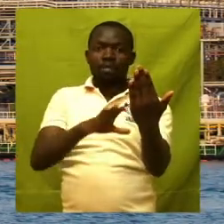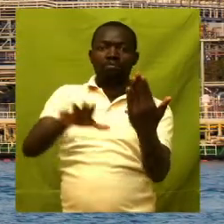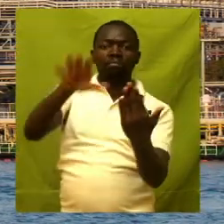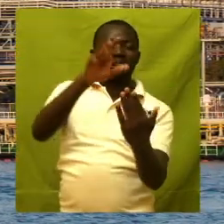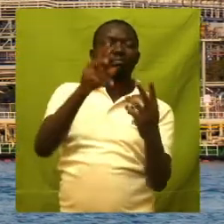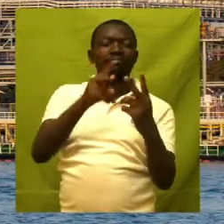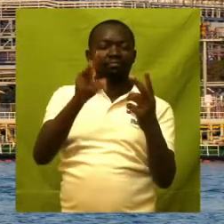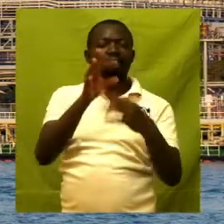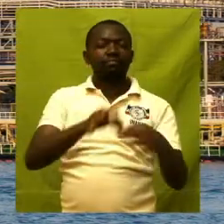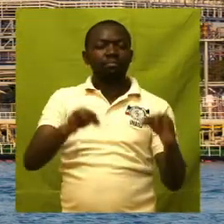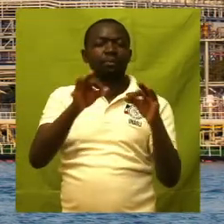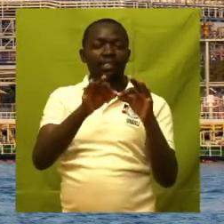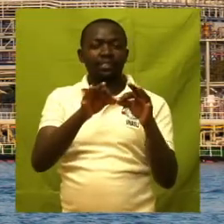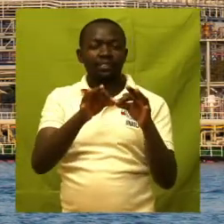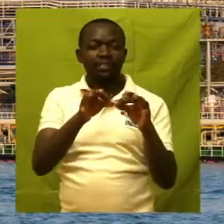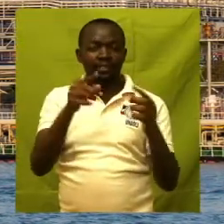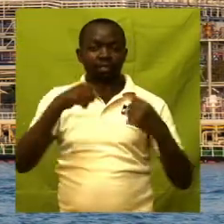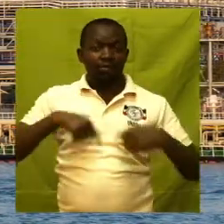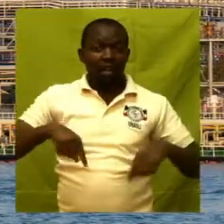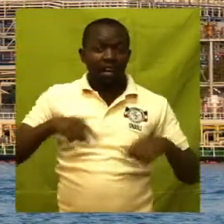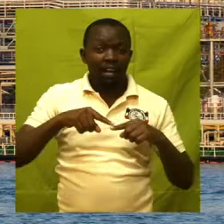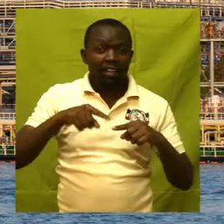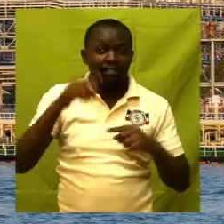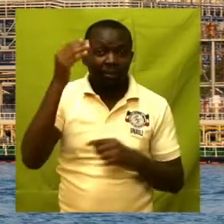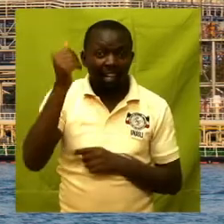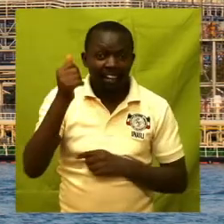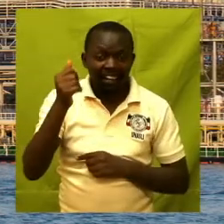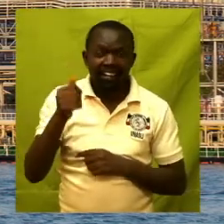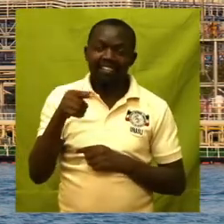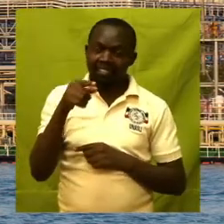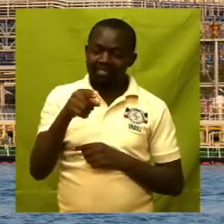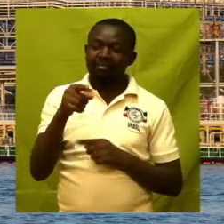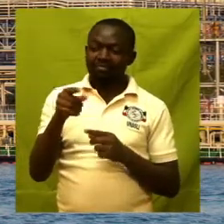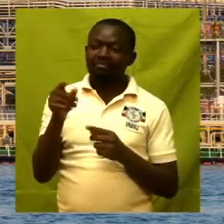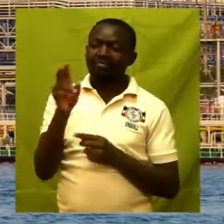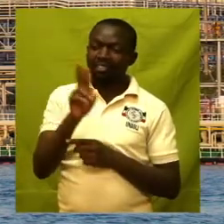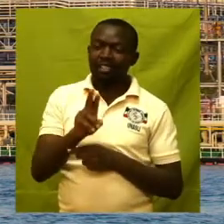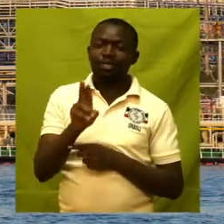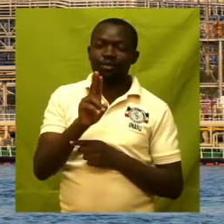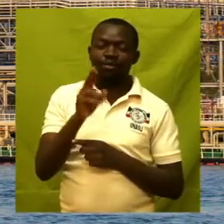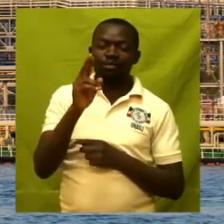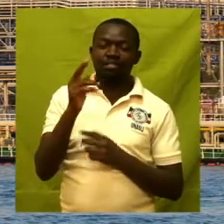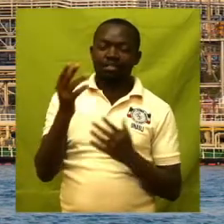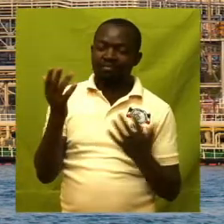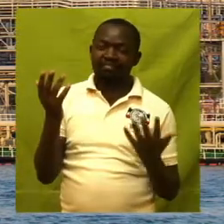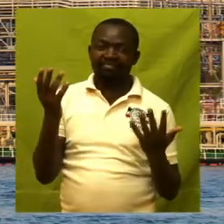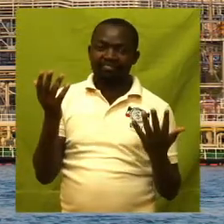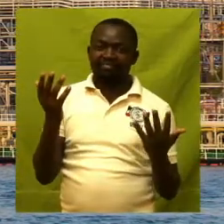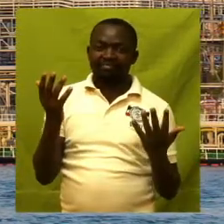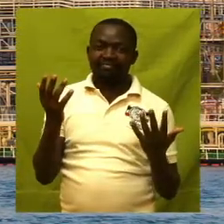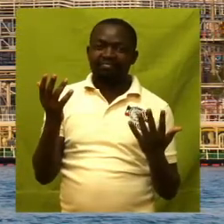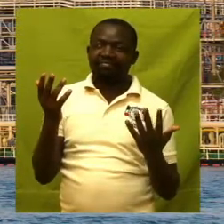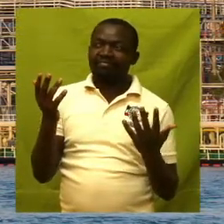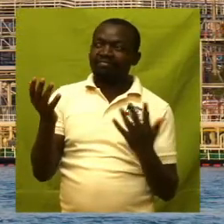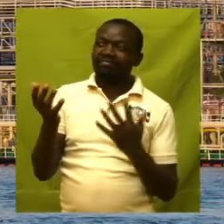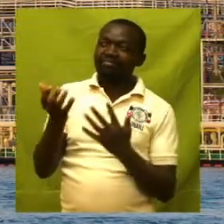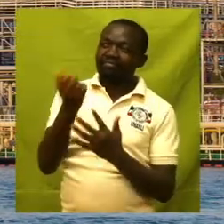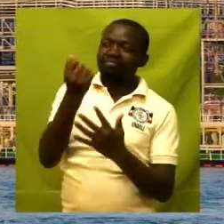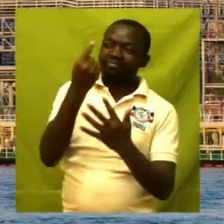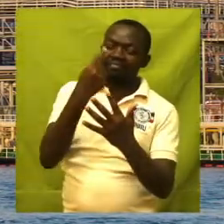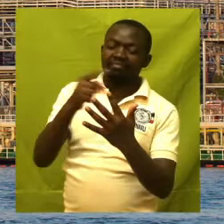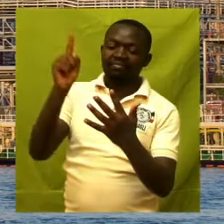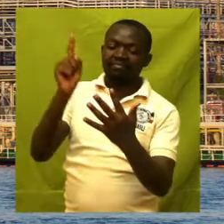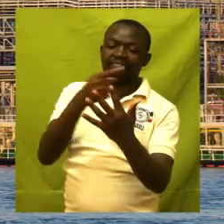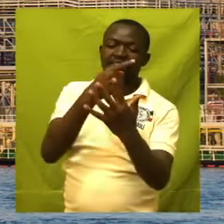are very important to us because they are used for